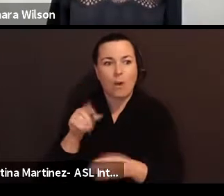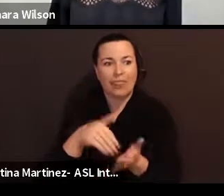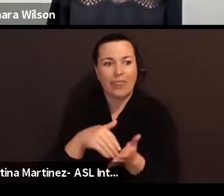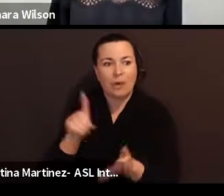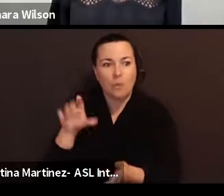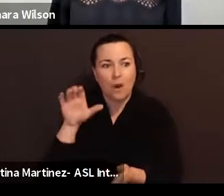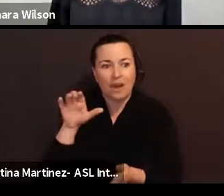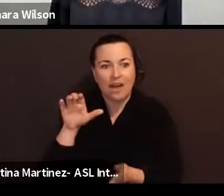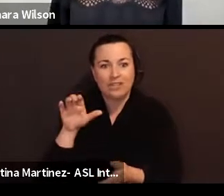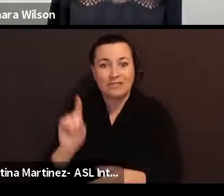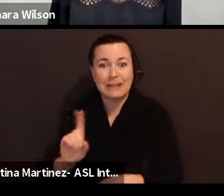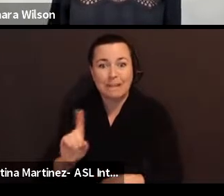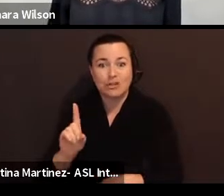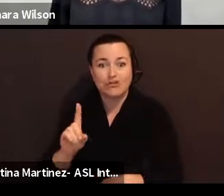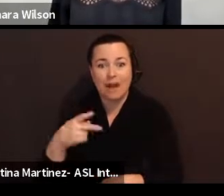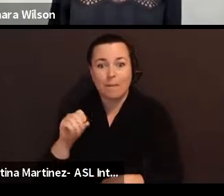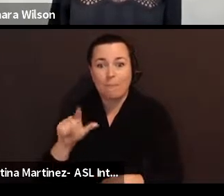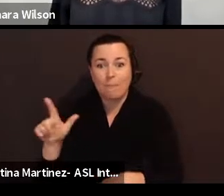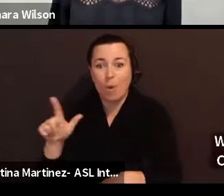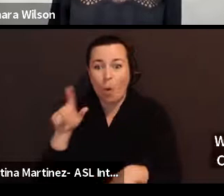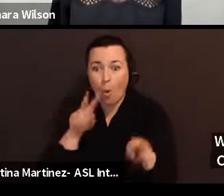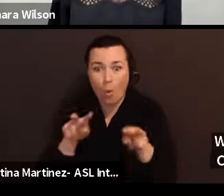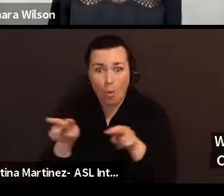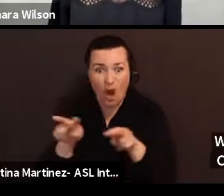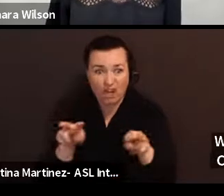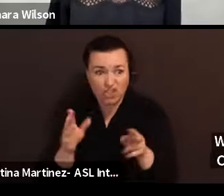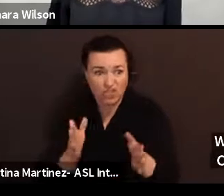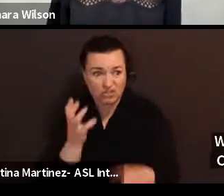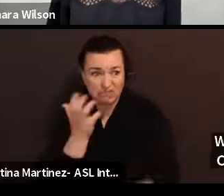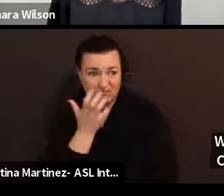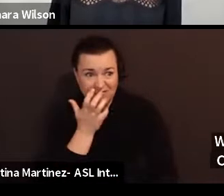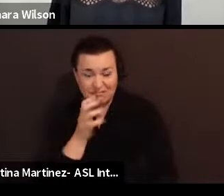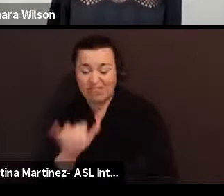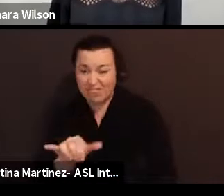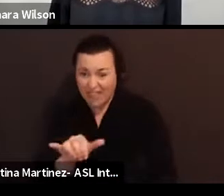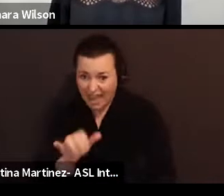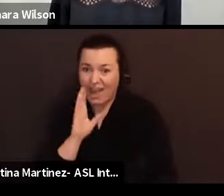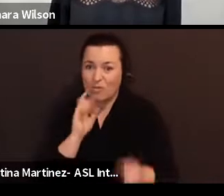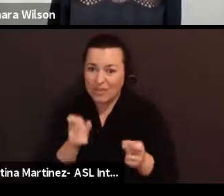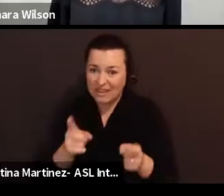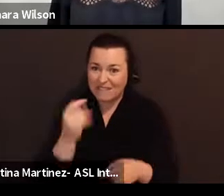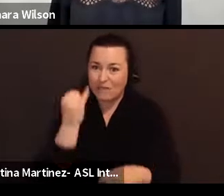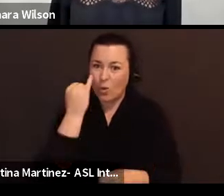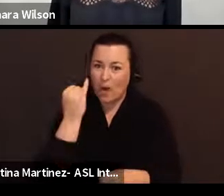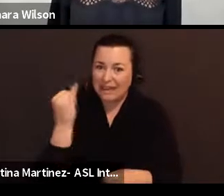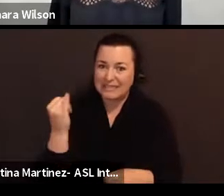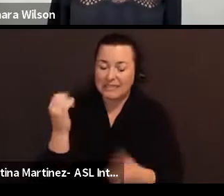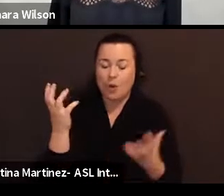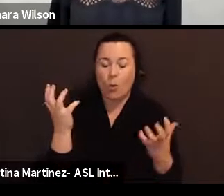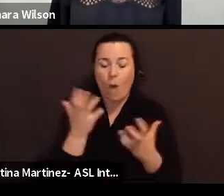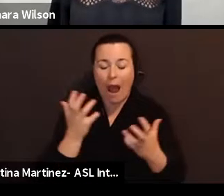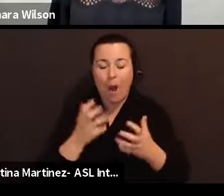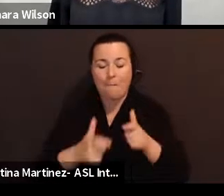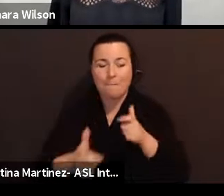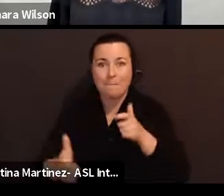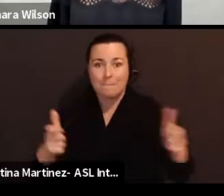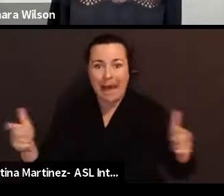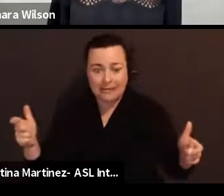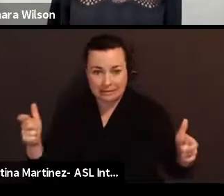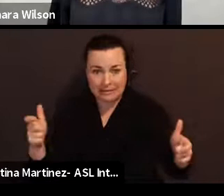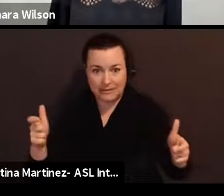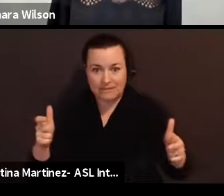poll watchers. Try that on for size. That'll give you an idea of just how staggeringly massive this operation